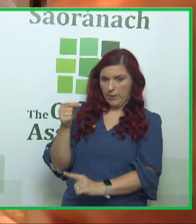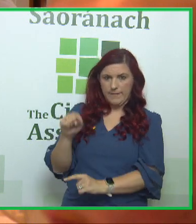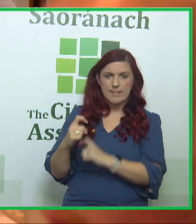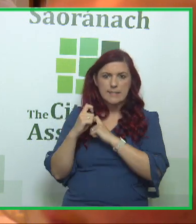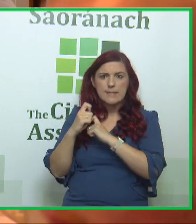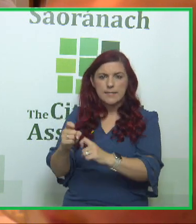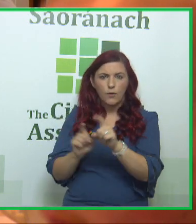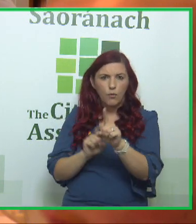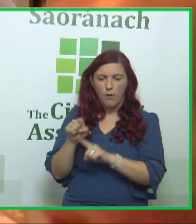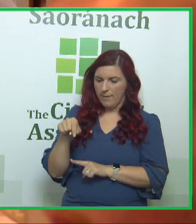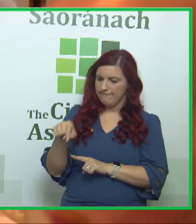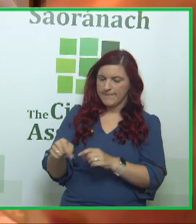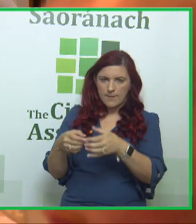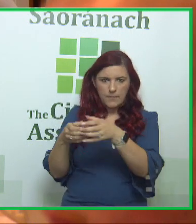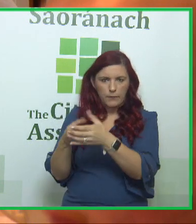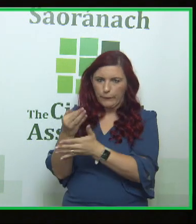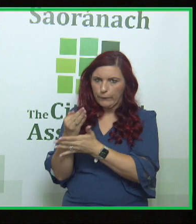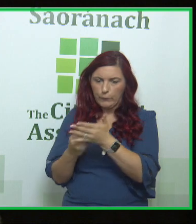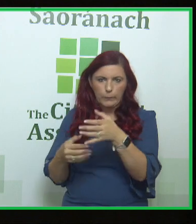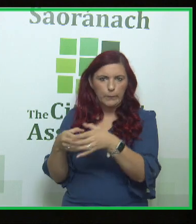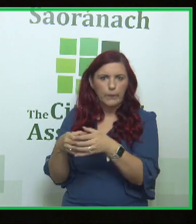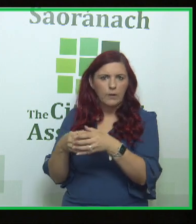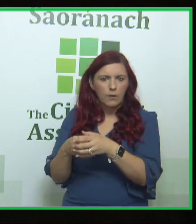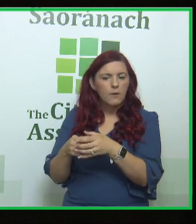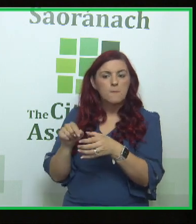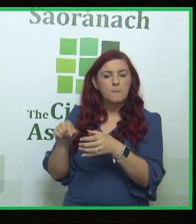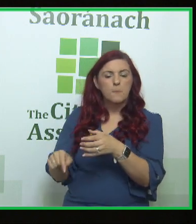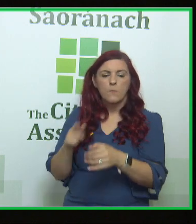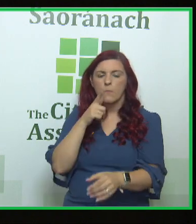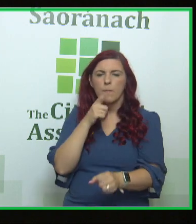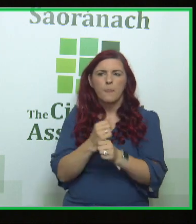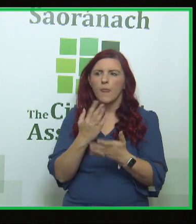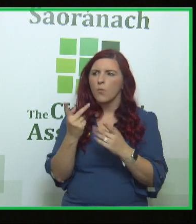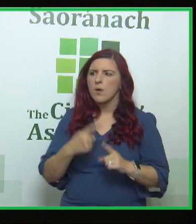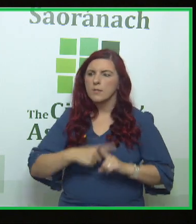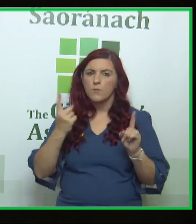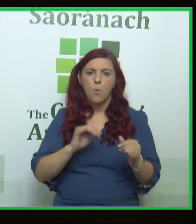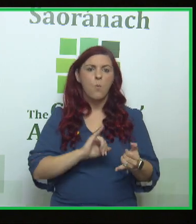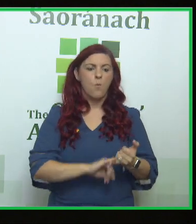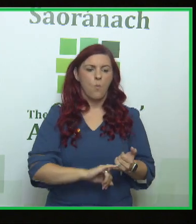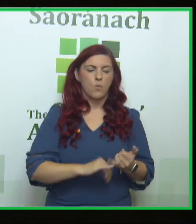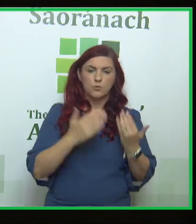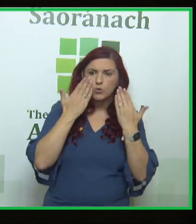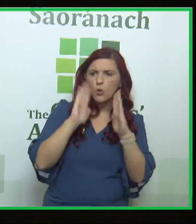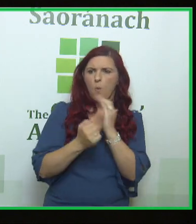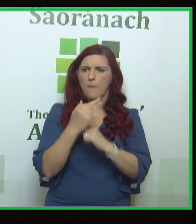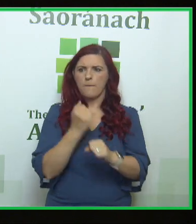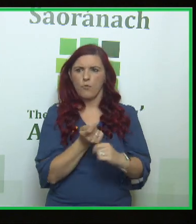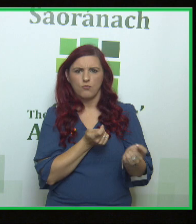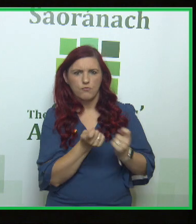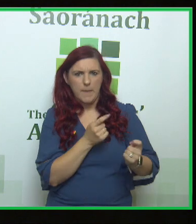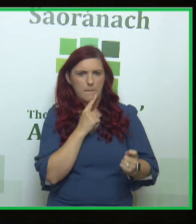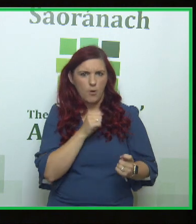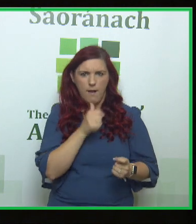recovery group. So when we talk about the people, what's different about the ones who show up to treatment and don't